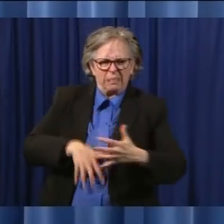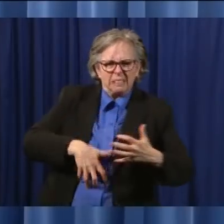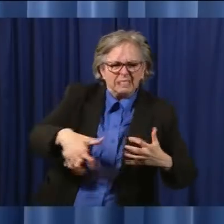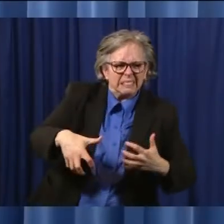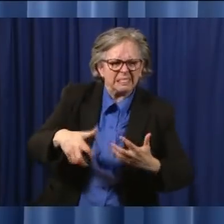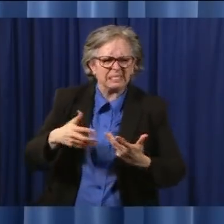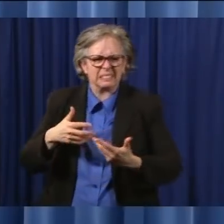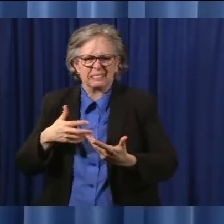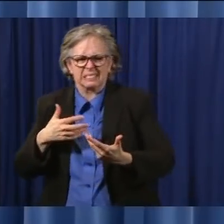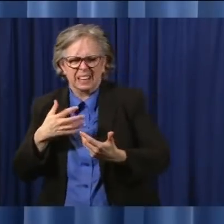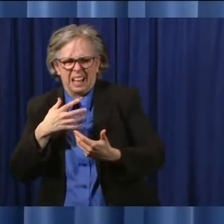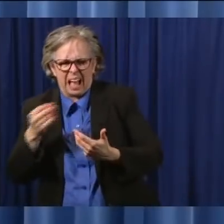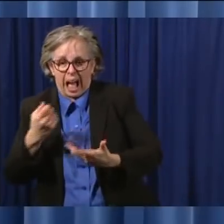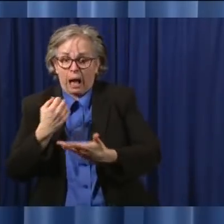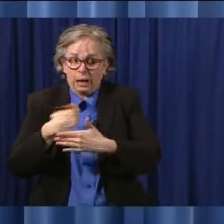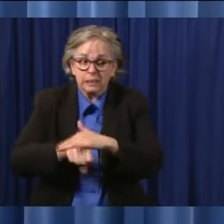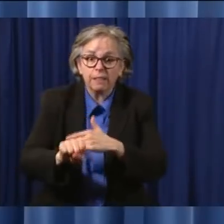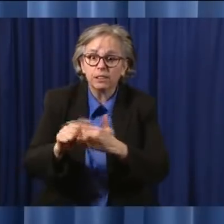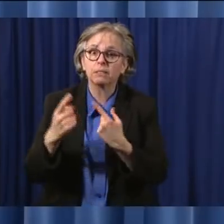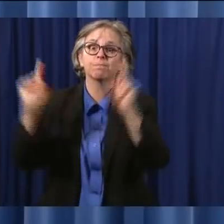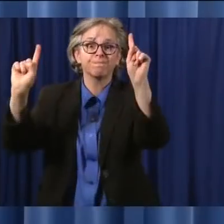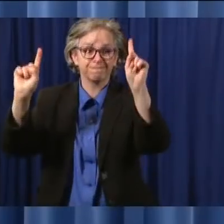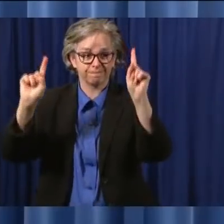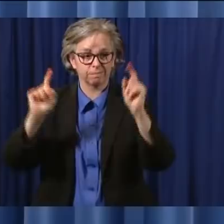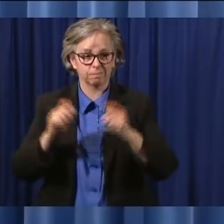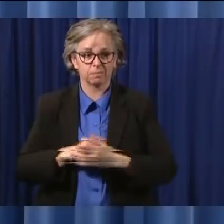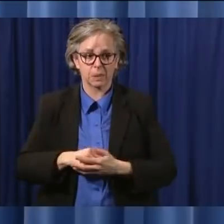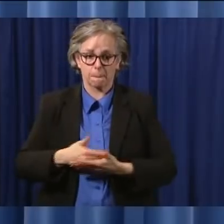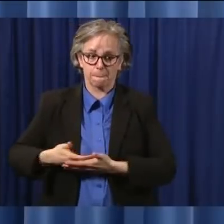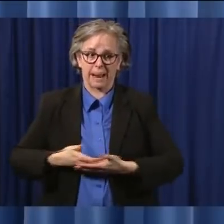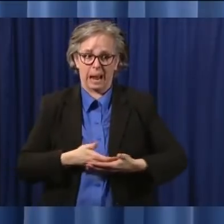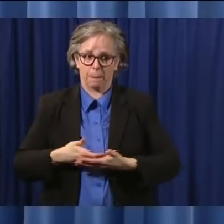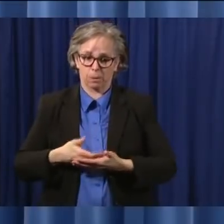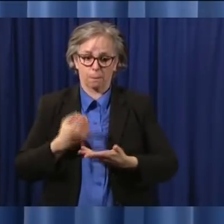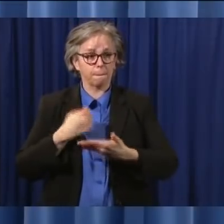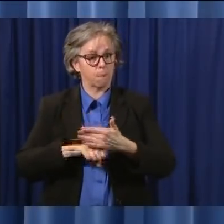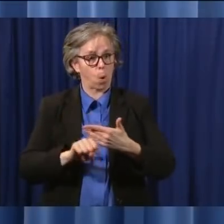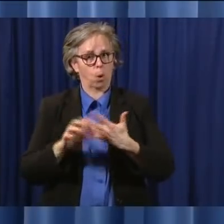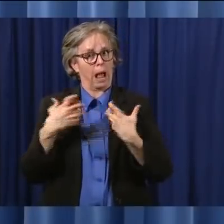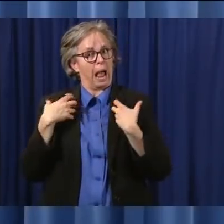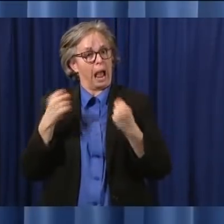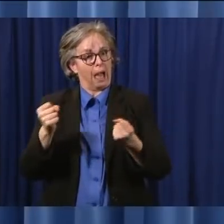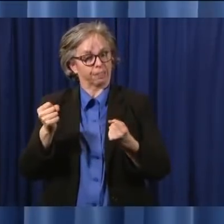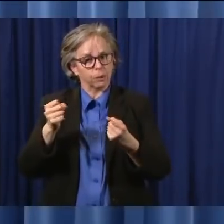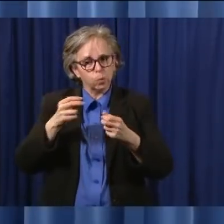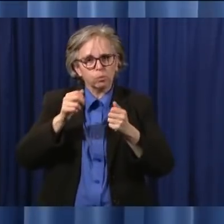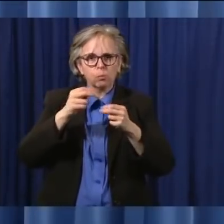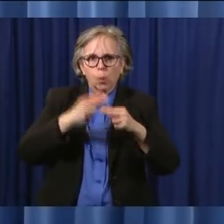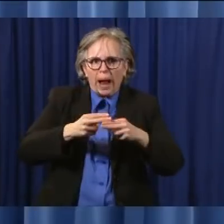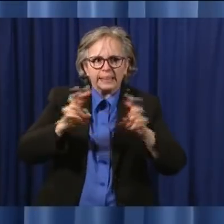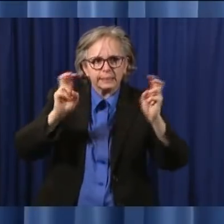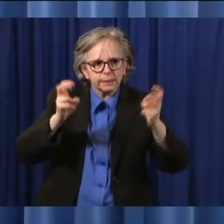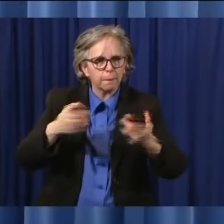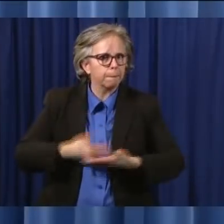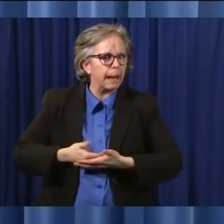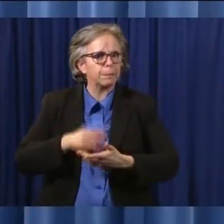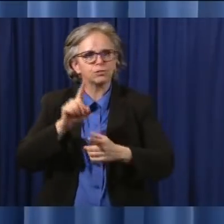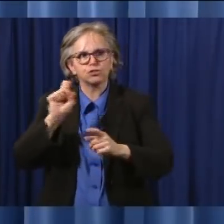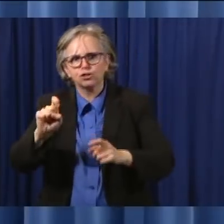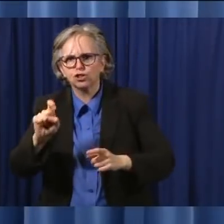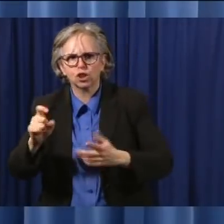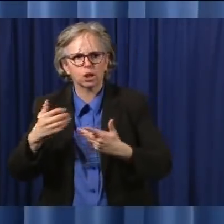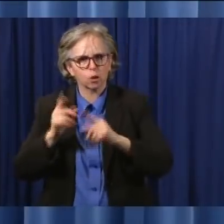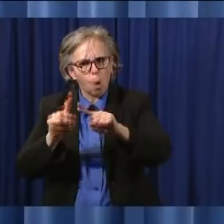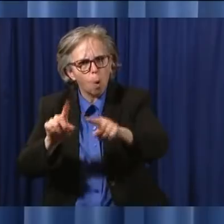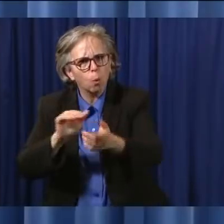to make sure that the baby was born at a good birth weight, and to get that child on the way to a healthy